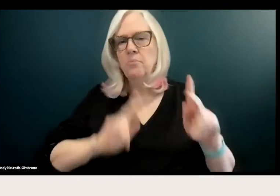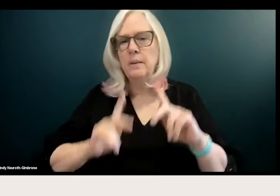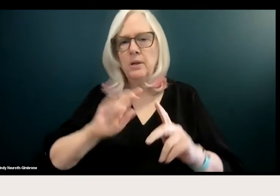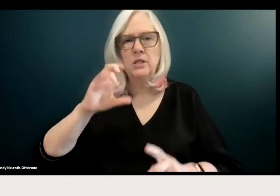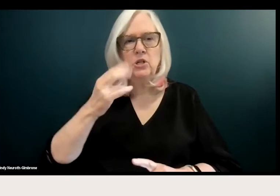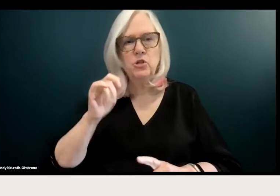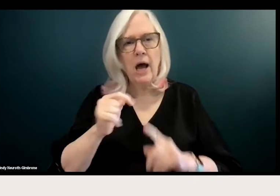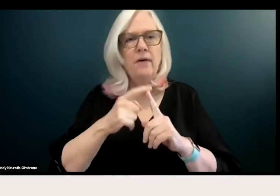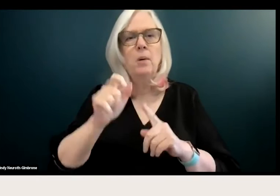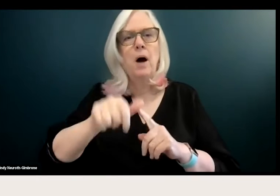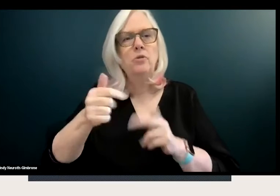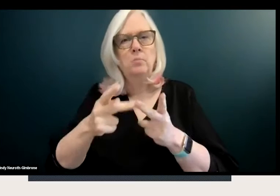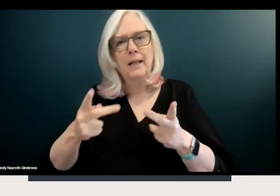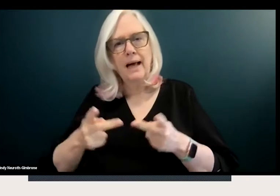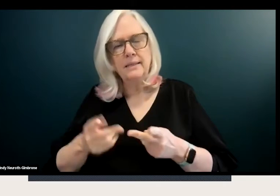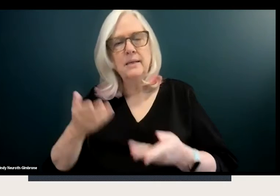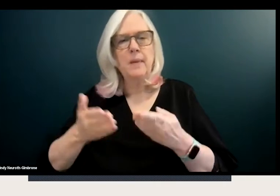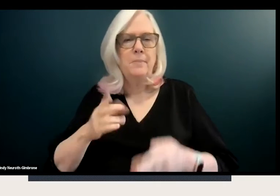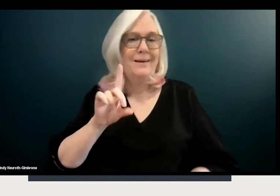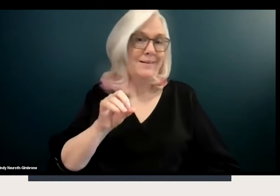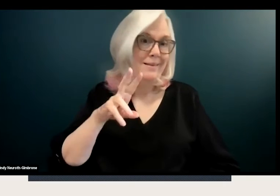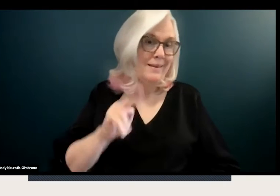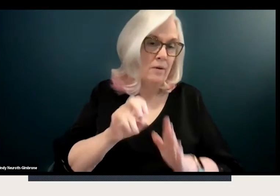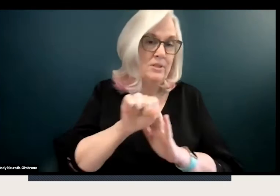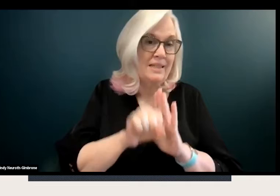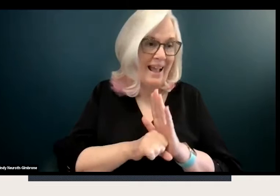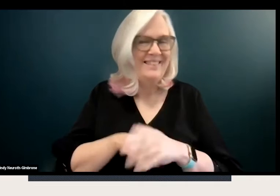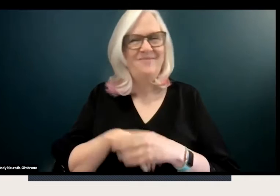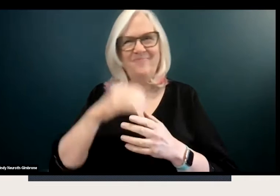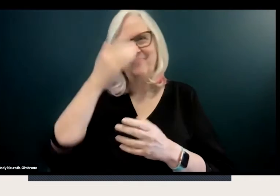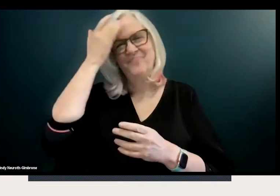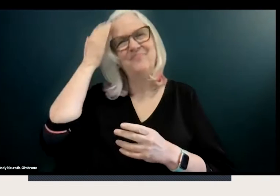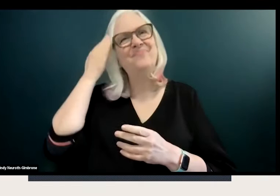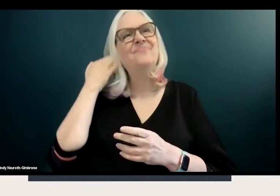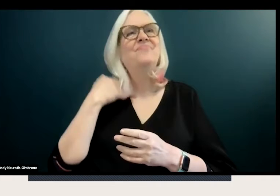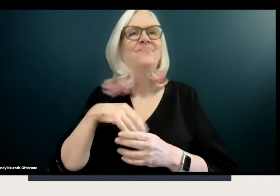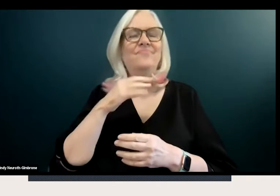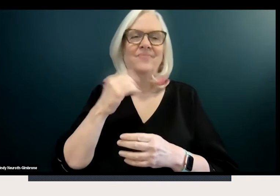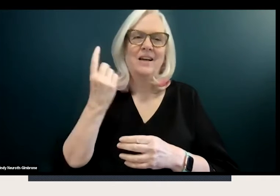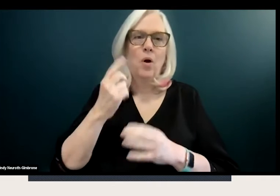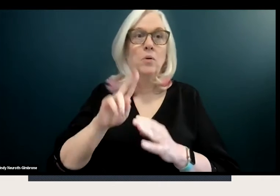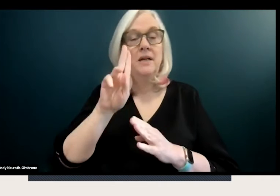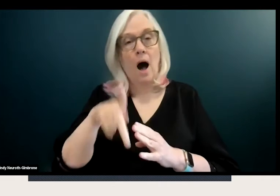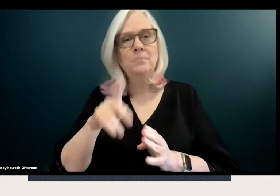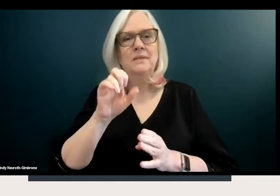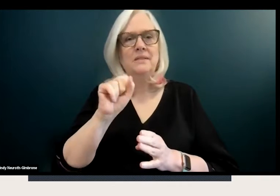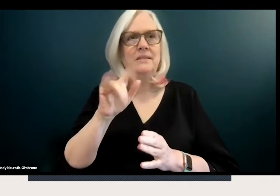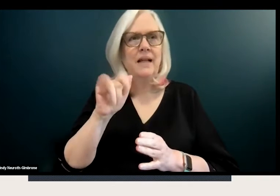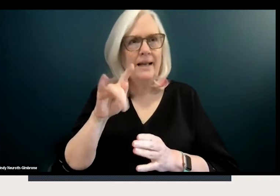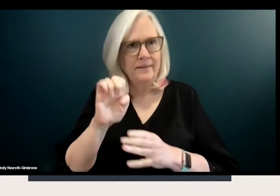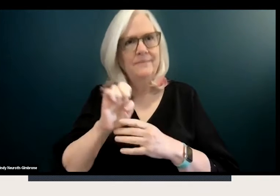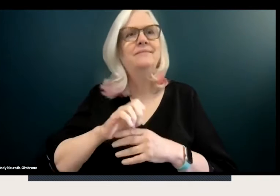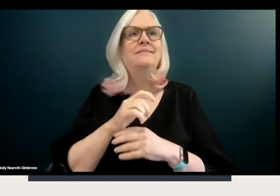places, perhaps downstate. Yes, I'm throwing that out there. Since we're always upstate, I'm going to throw out some